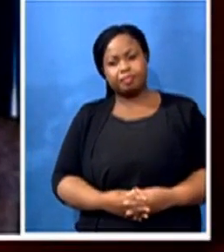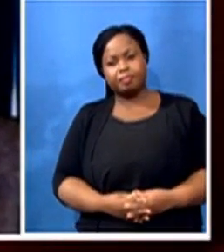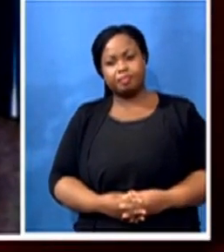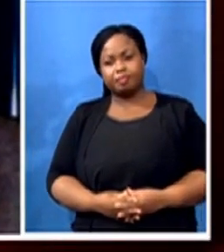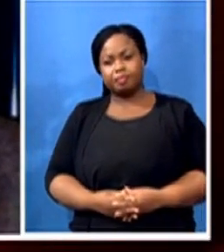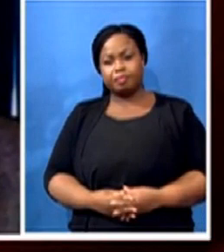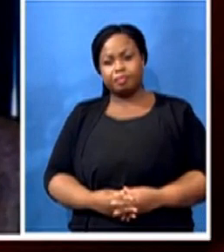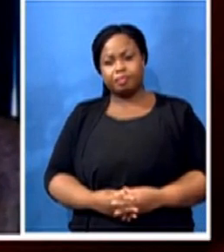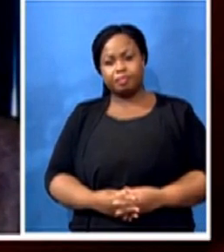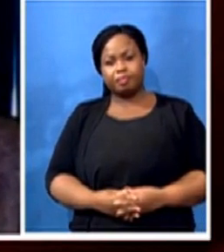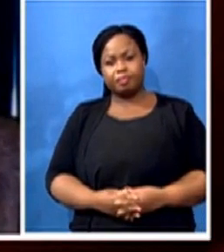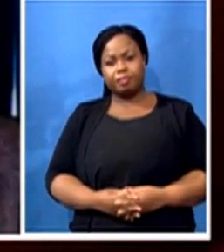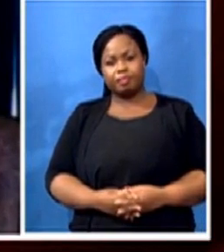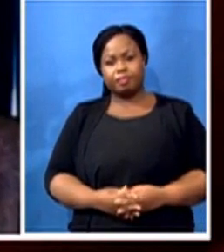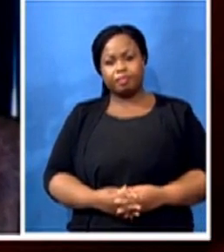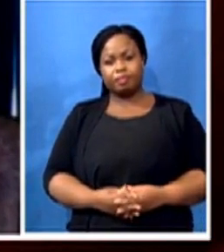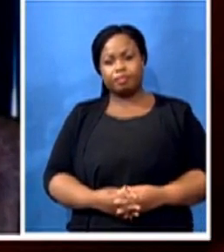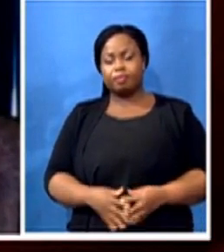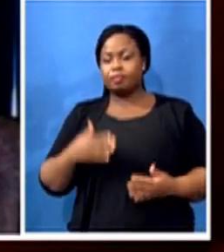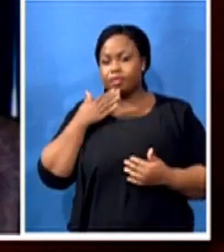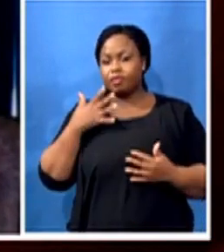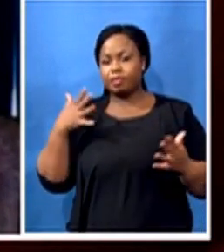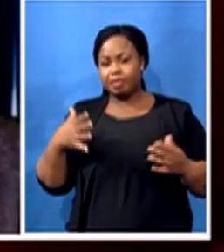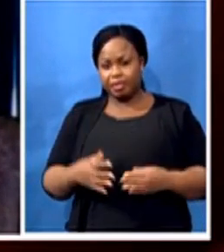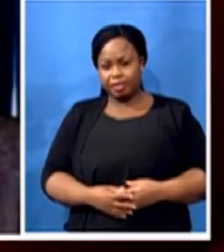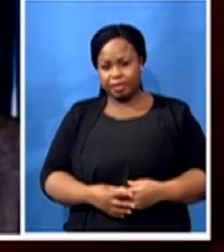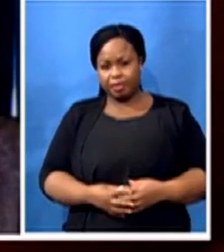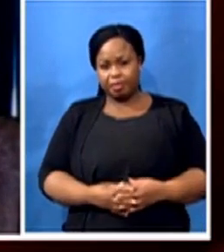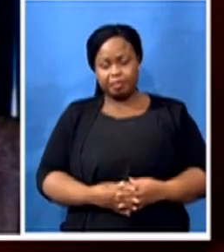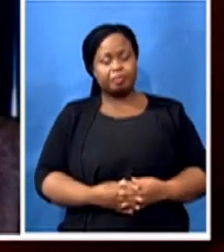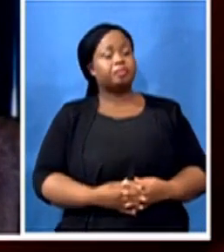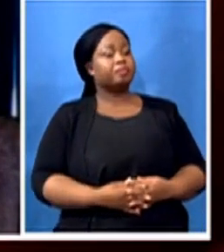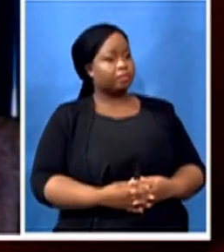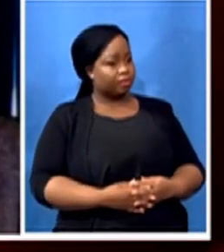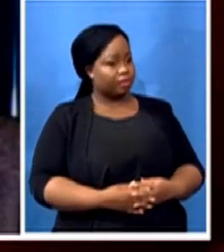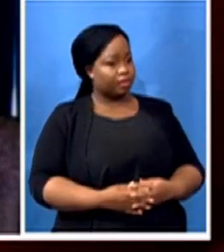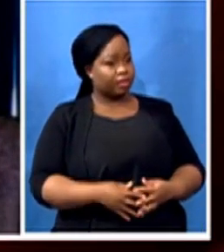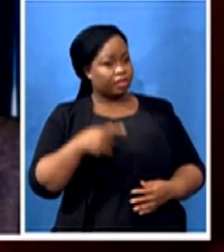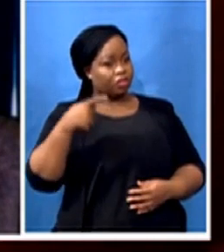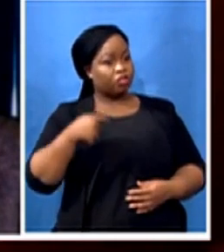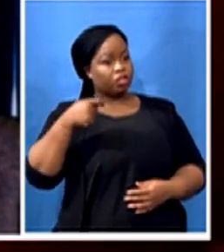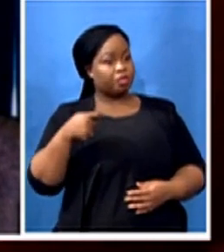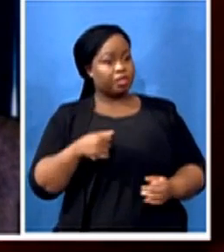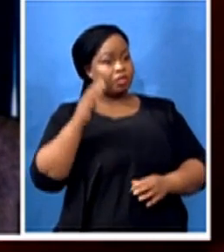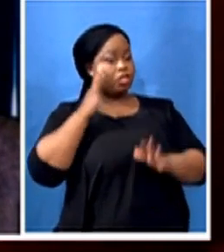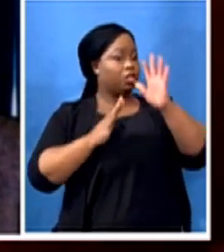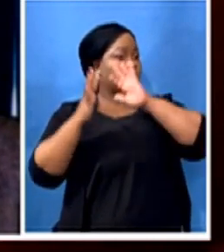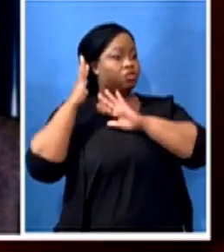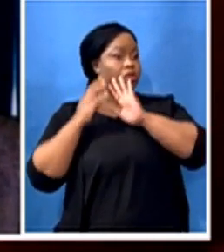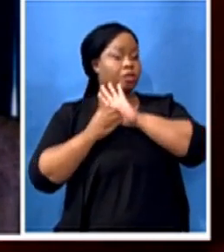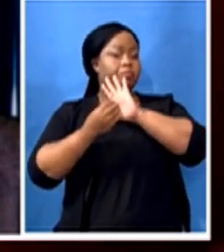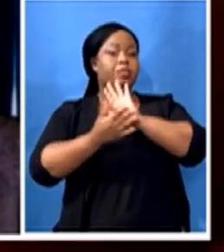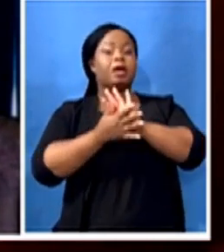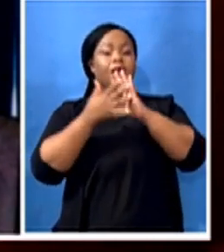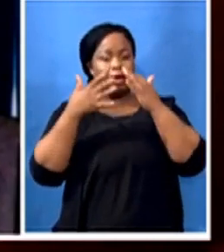Thank you very much. Sir, this judgment, many calling it historic, I guess rightfully so. It changes the way